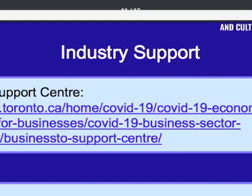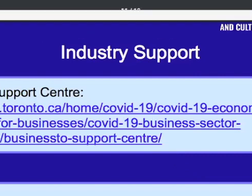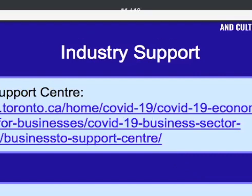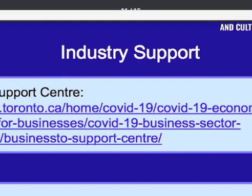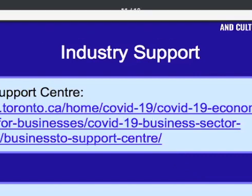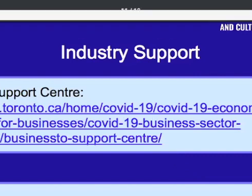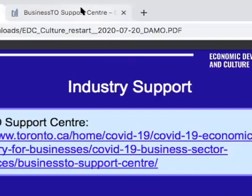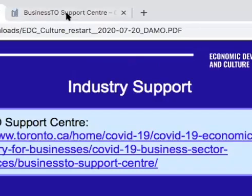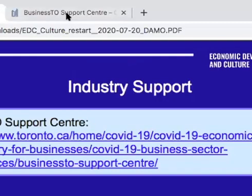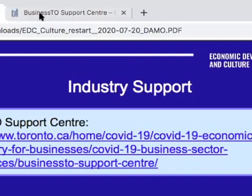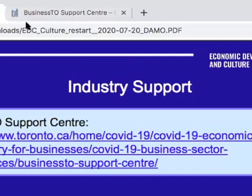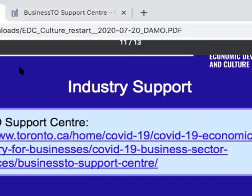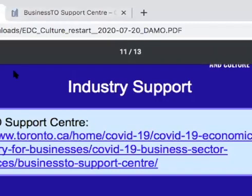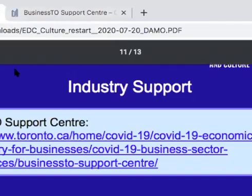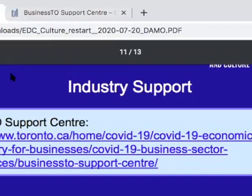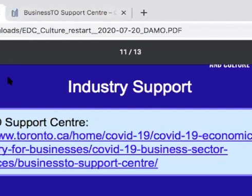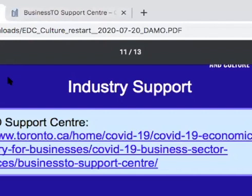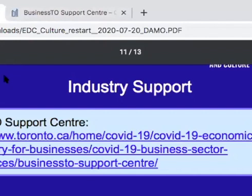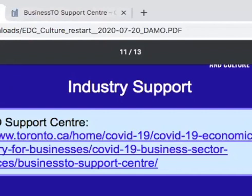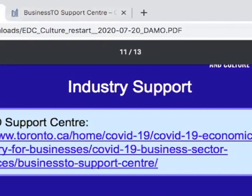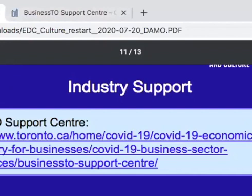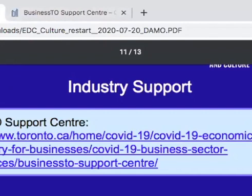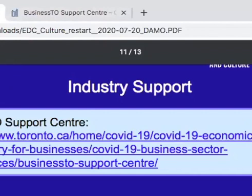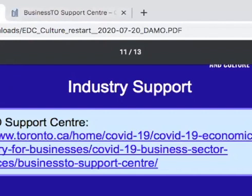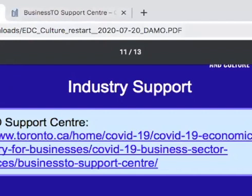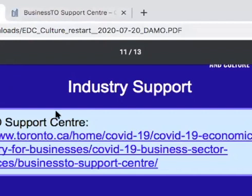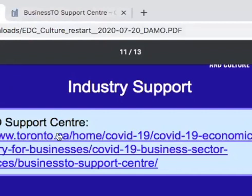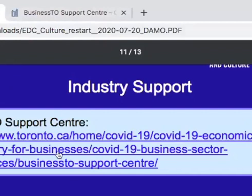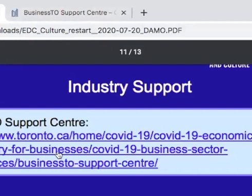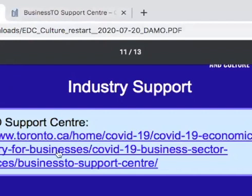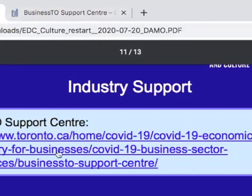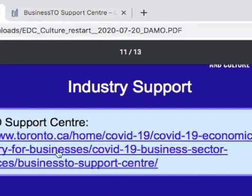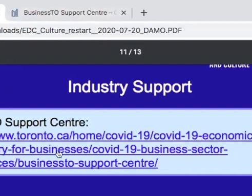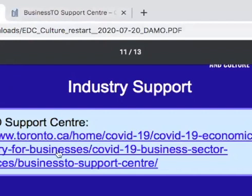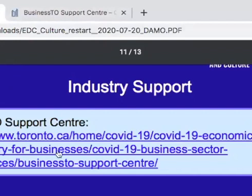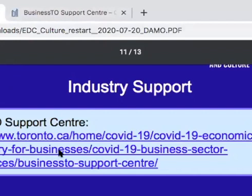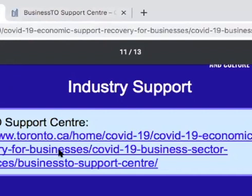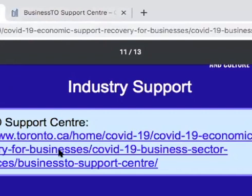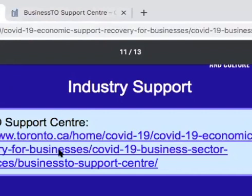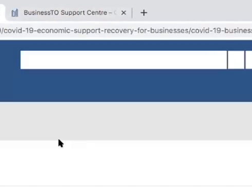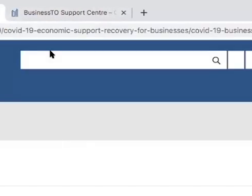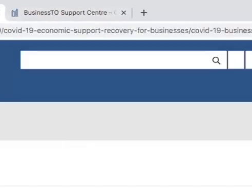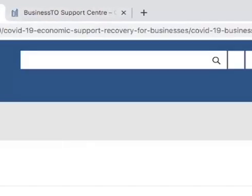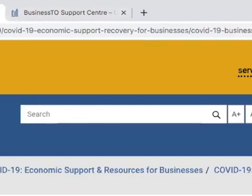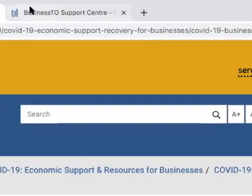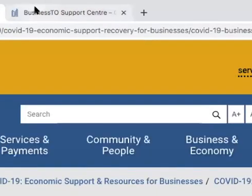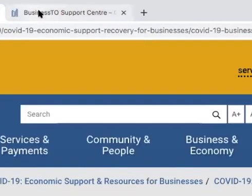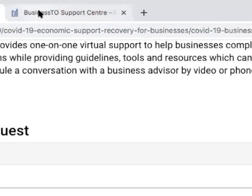So the City of Toronto, through Economic Development and Cultural Business and Growth Services, has set up a centralized sector support